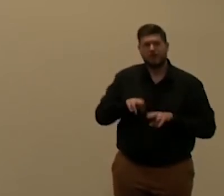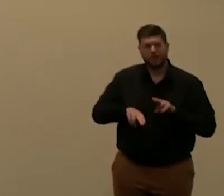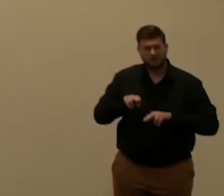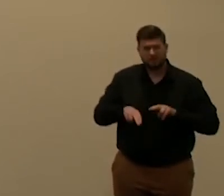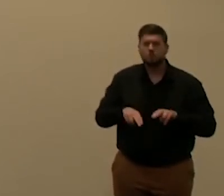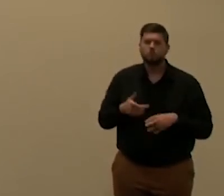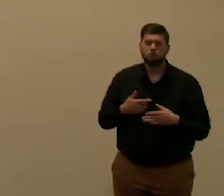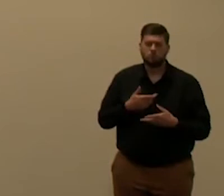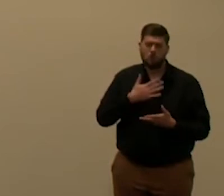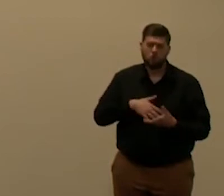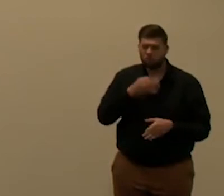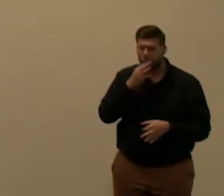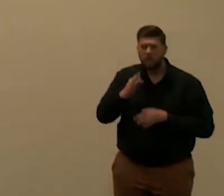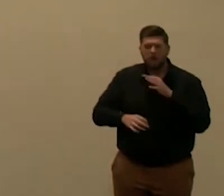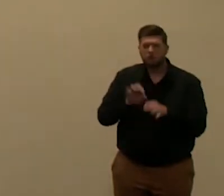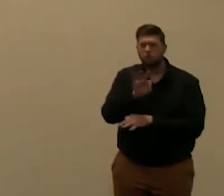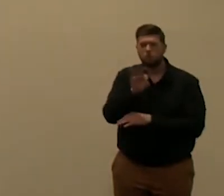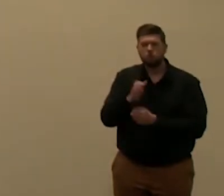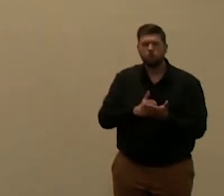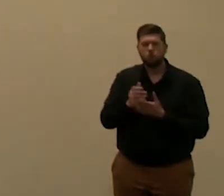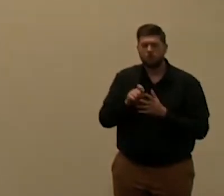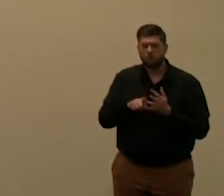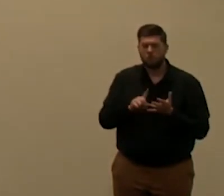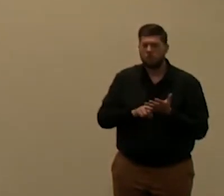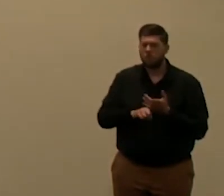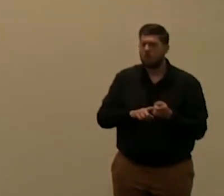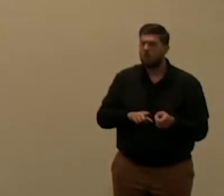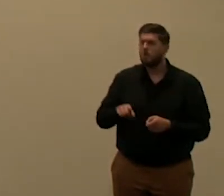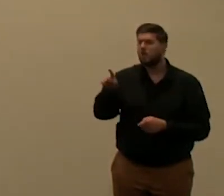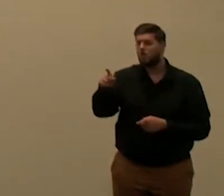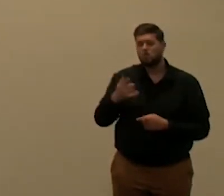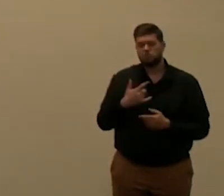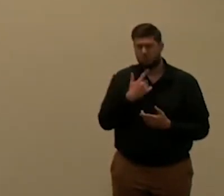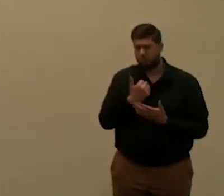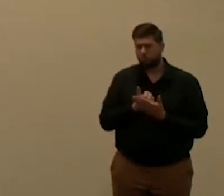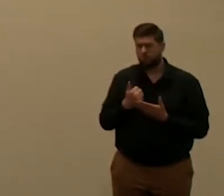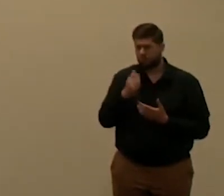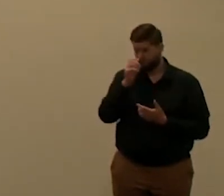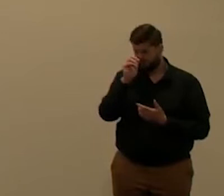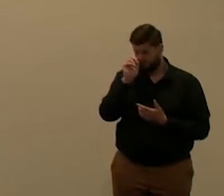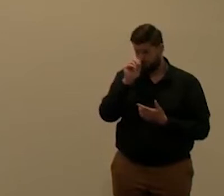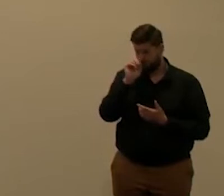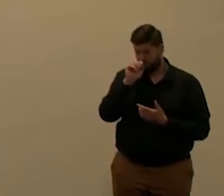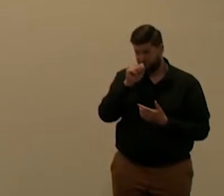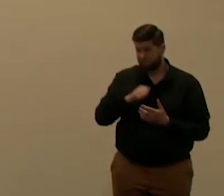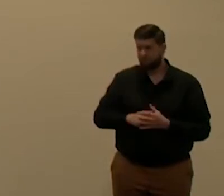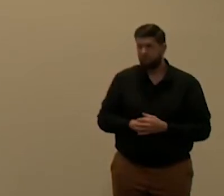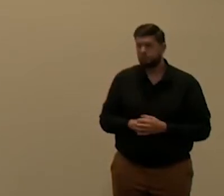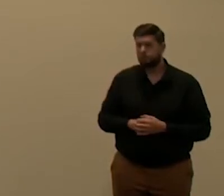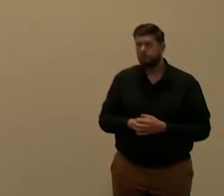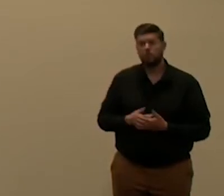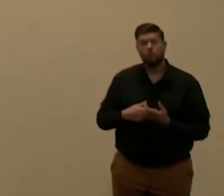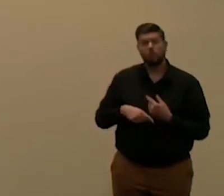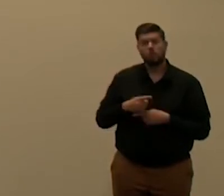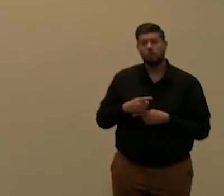some questions in a poll. One of the things we do, Marijn, which we started doing with the Luton's group, is that we do a